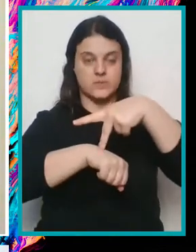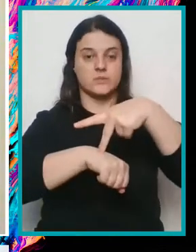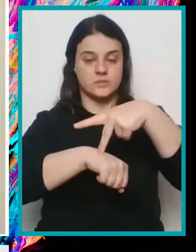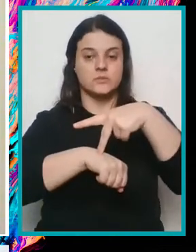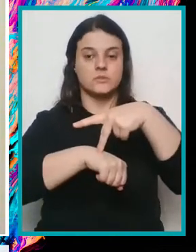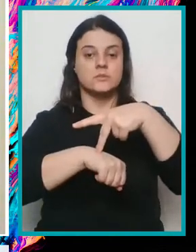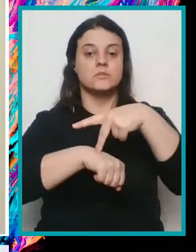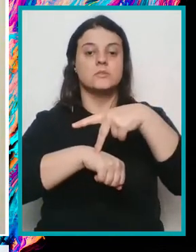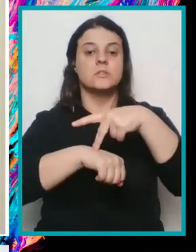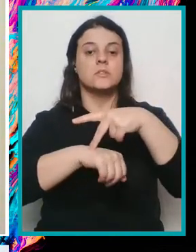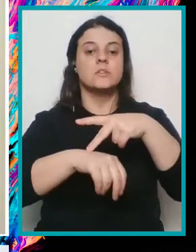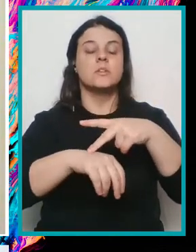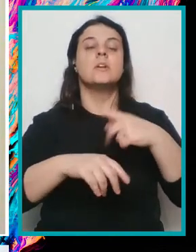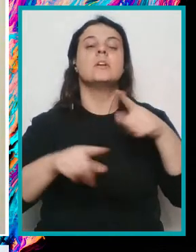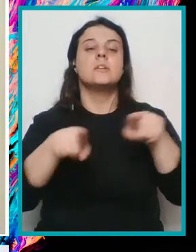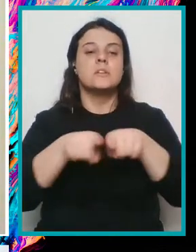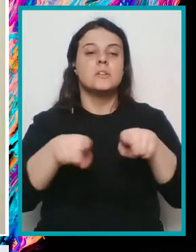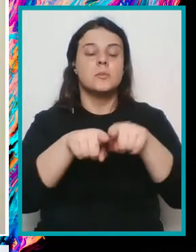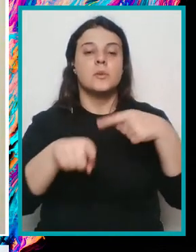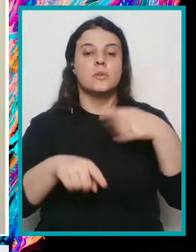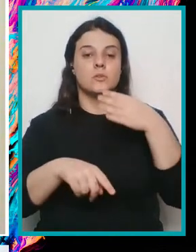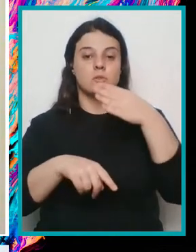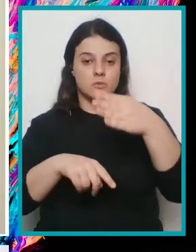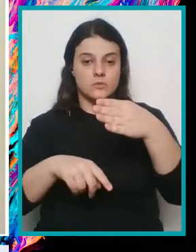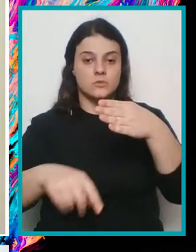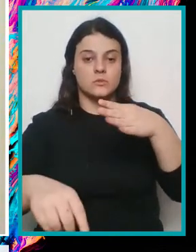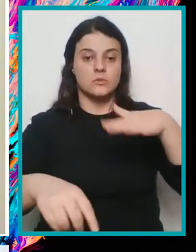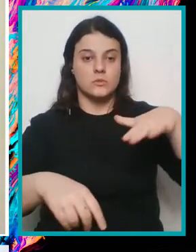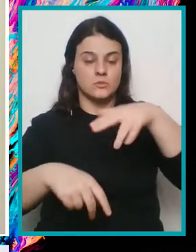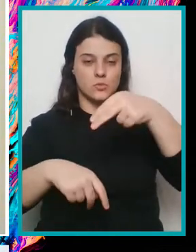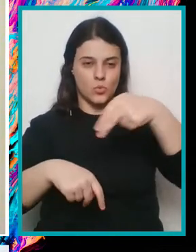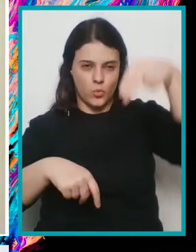As I always say, when you go to the northern part of the country,